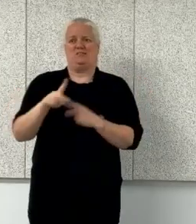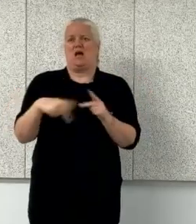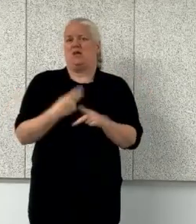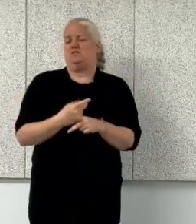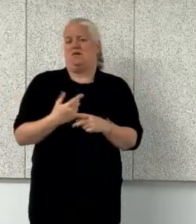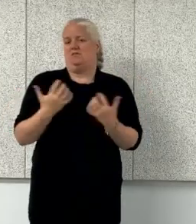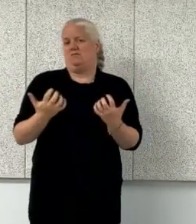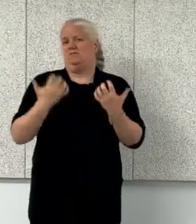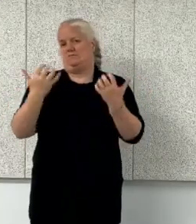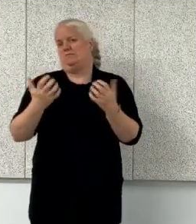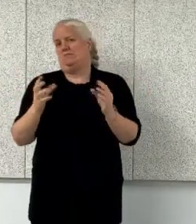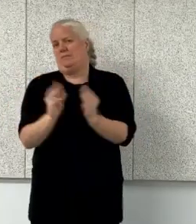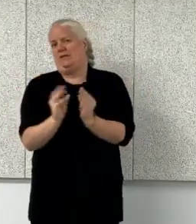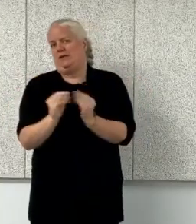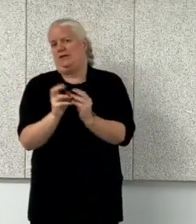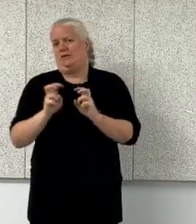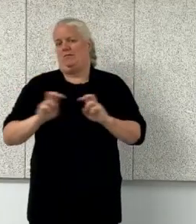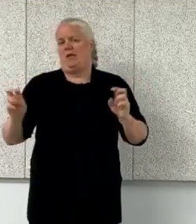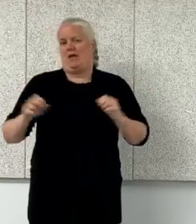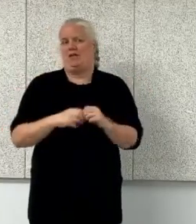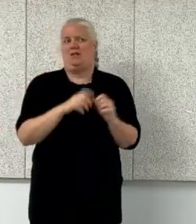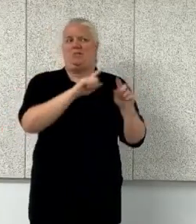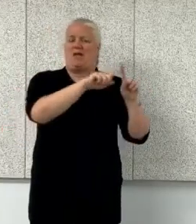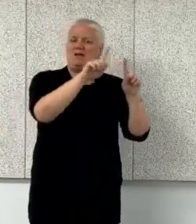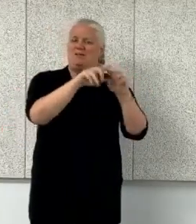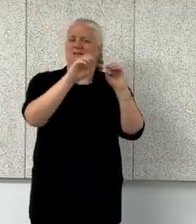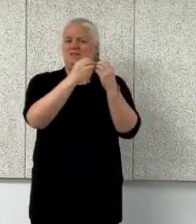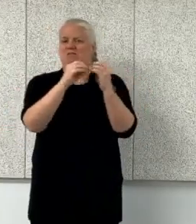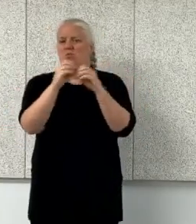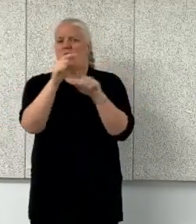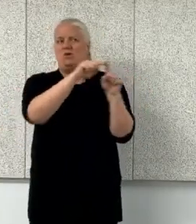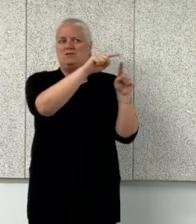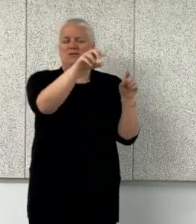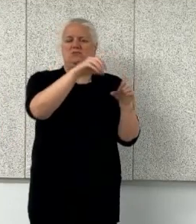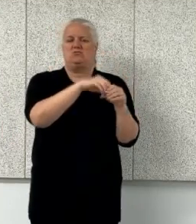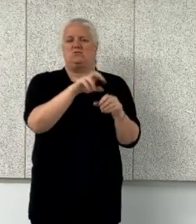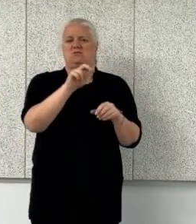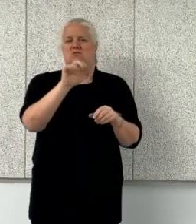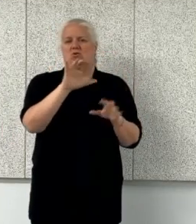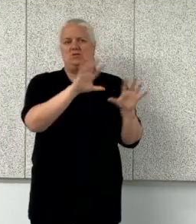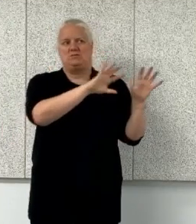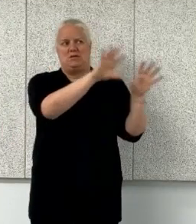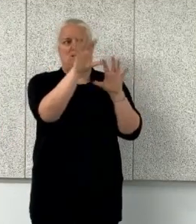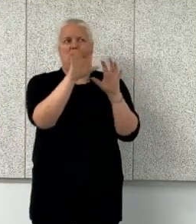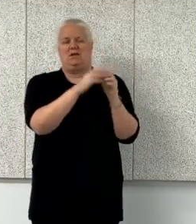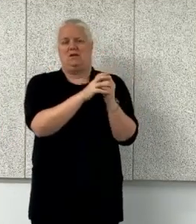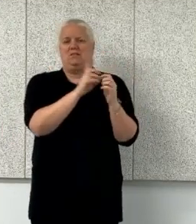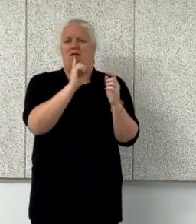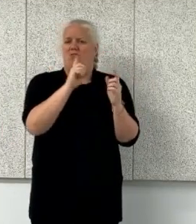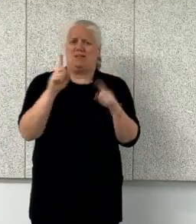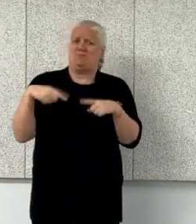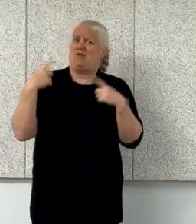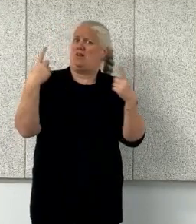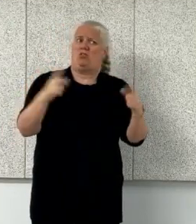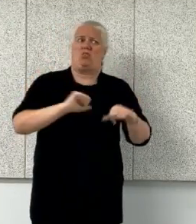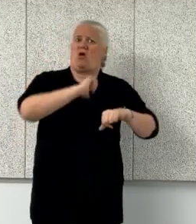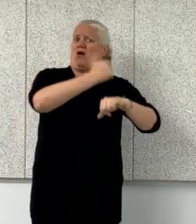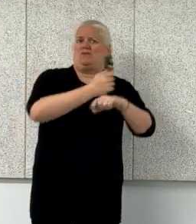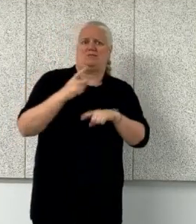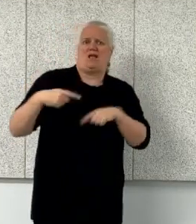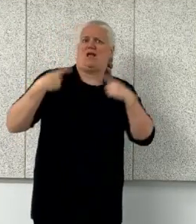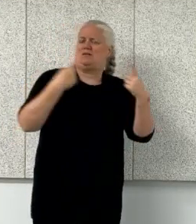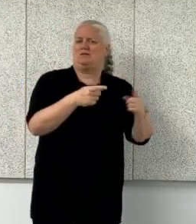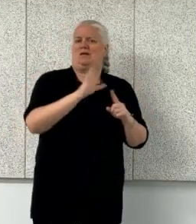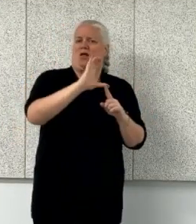Letea, like all the different organizations that make up a very long-standing cultural